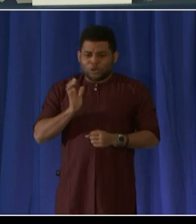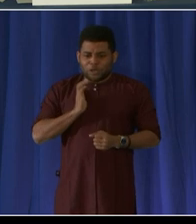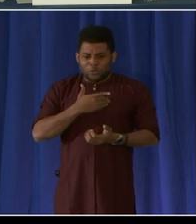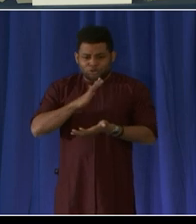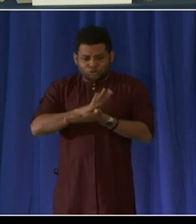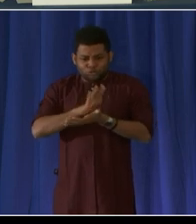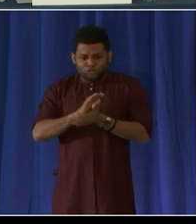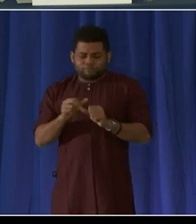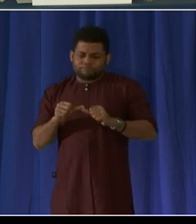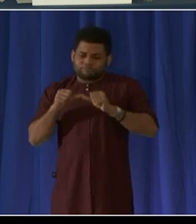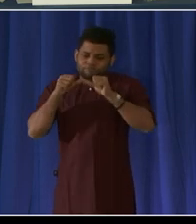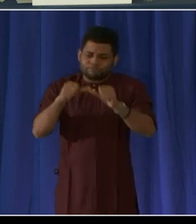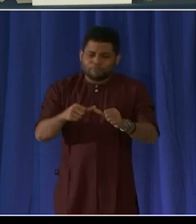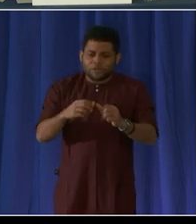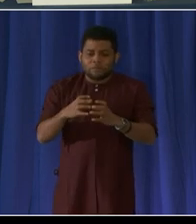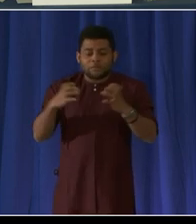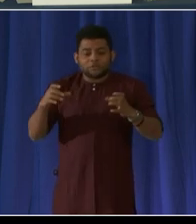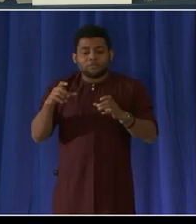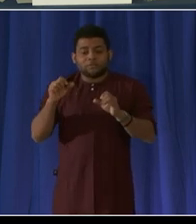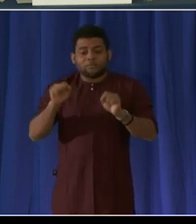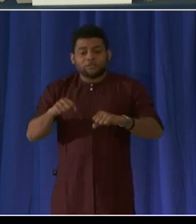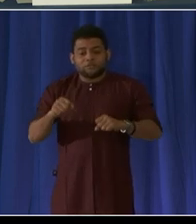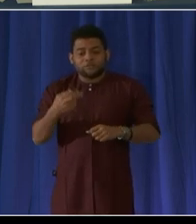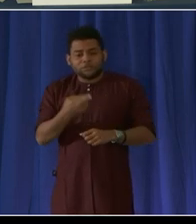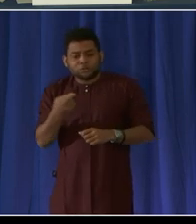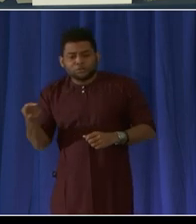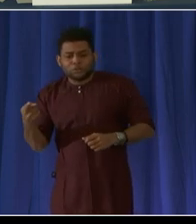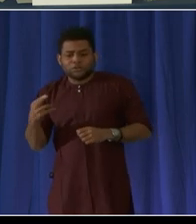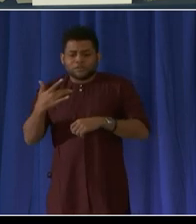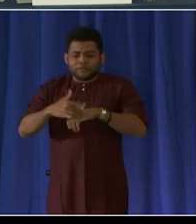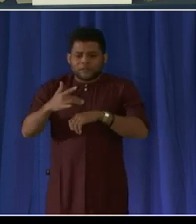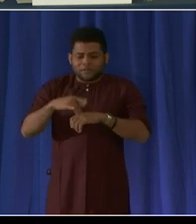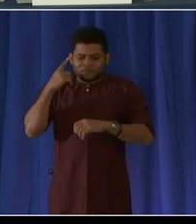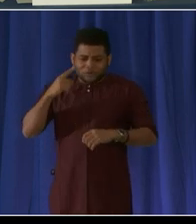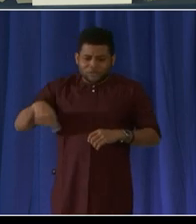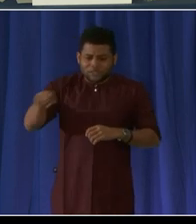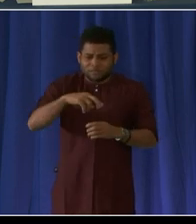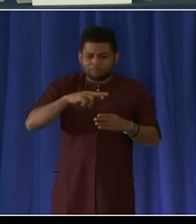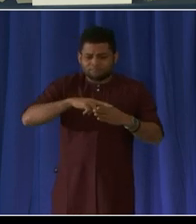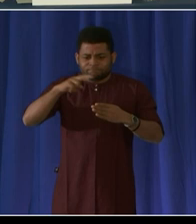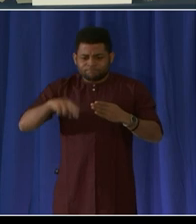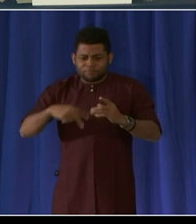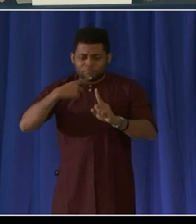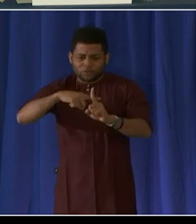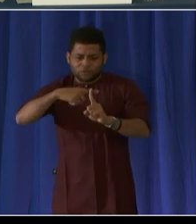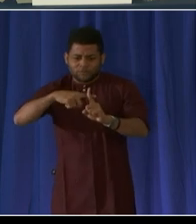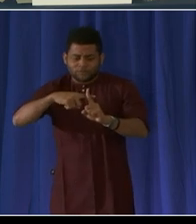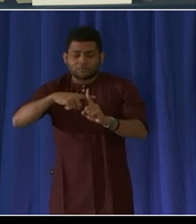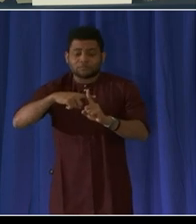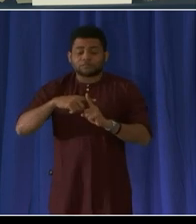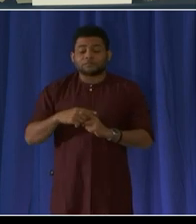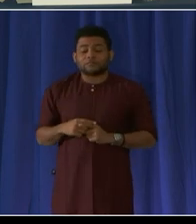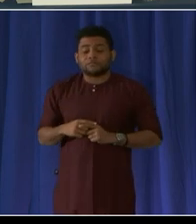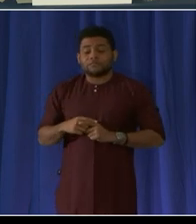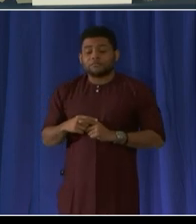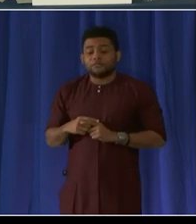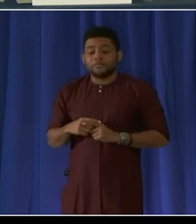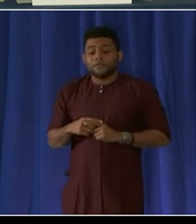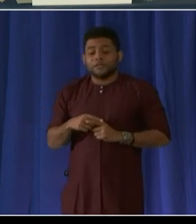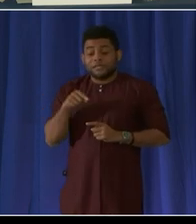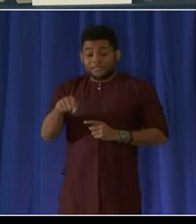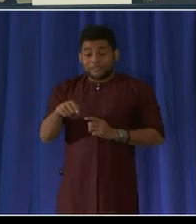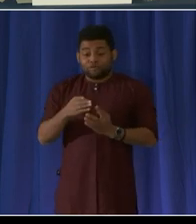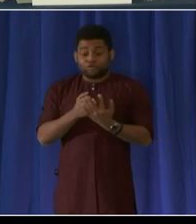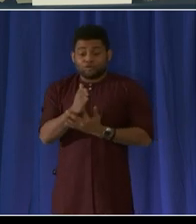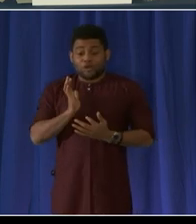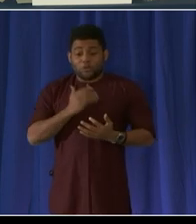maintain as much as possible year-over-year results. This is also a one-time year of stability dollars through the